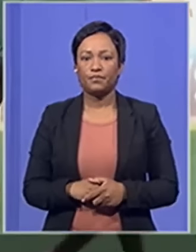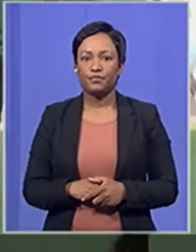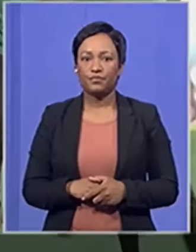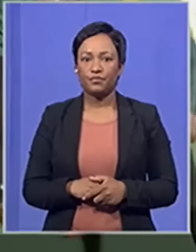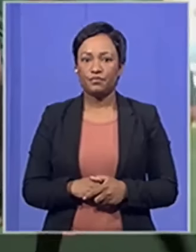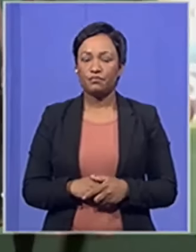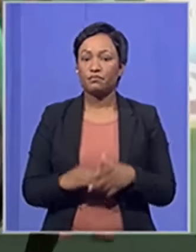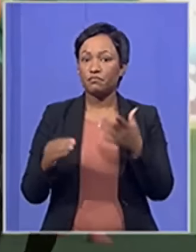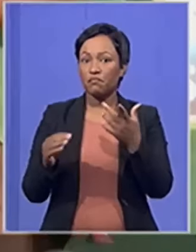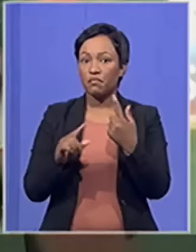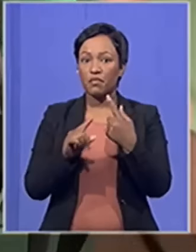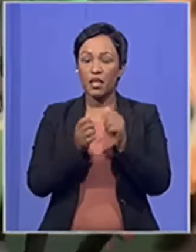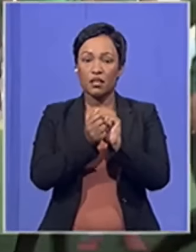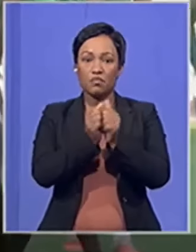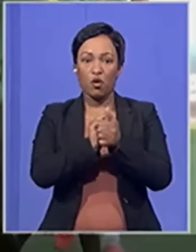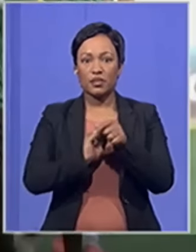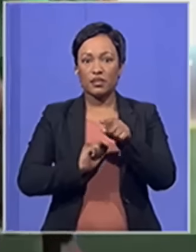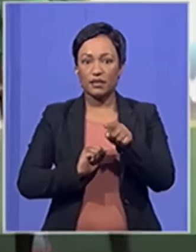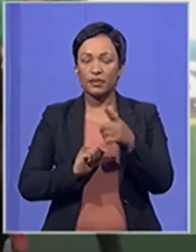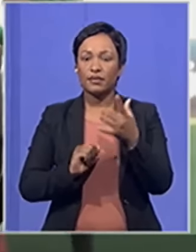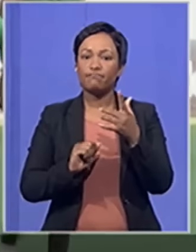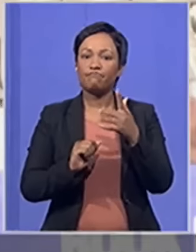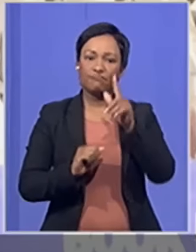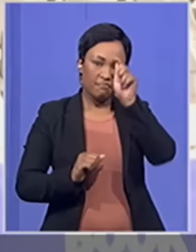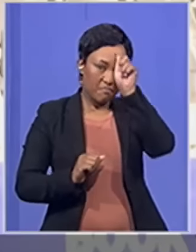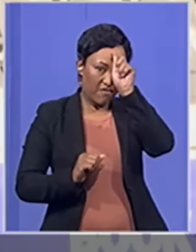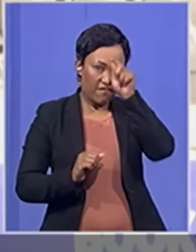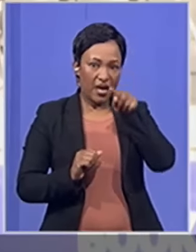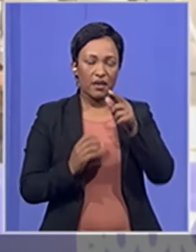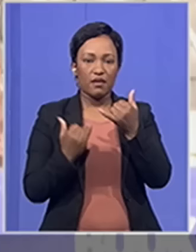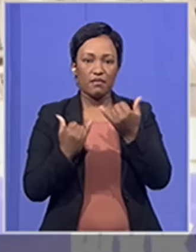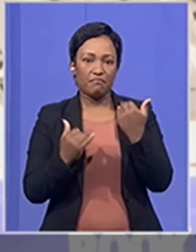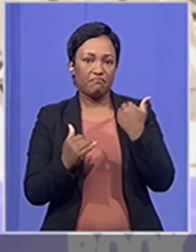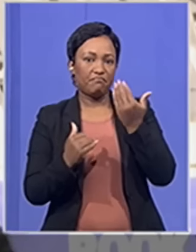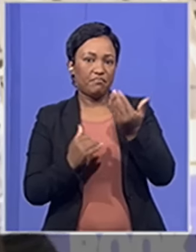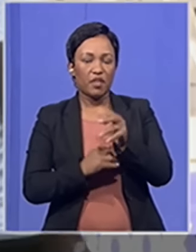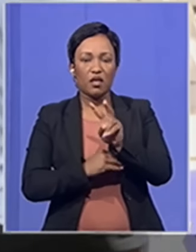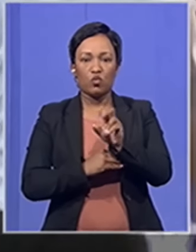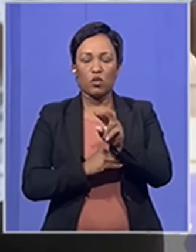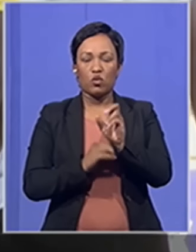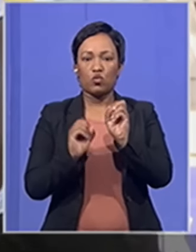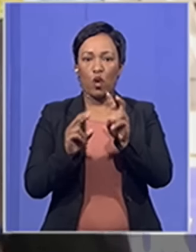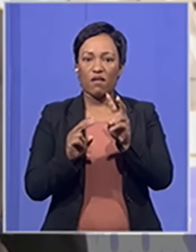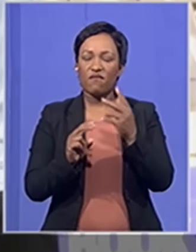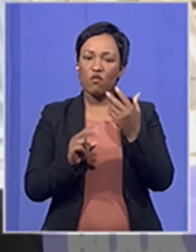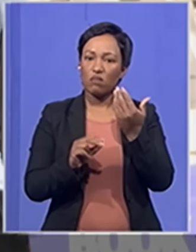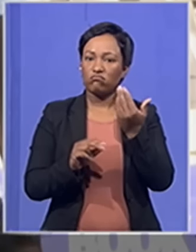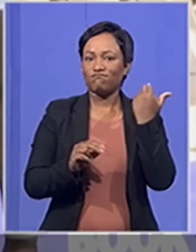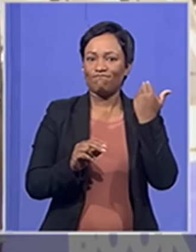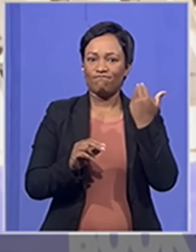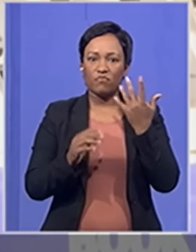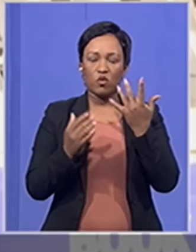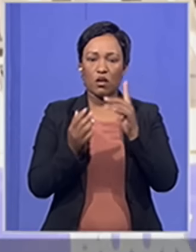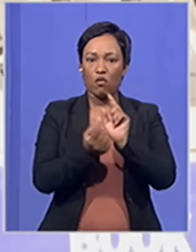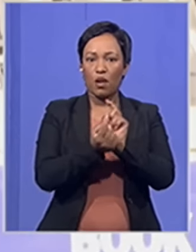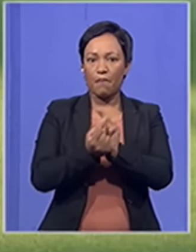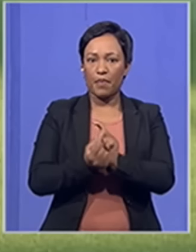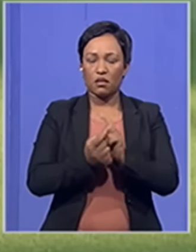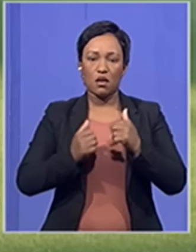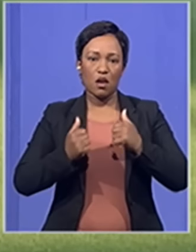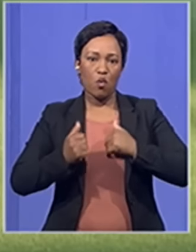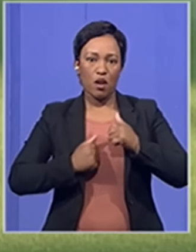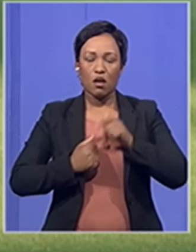Mo go tsa metshameko Bafana ba solofela go ka efoga se se diragetseng ka ngwaga wa 2012 fa ba batla go ka amogela Rwanda ka moso